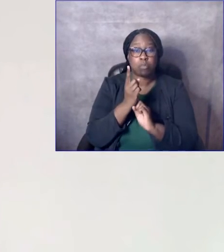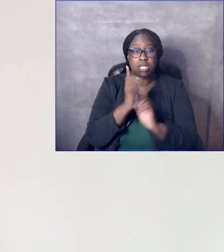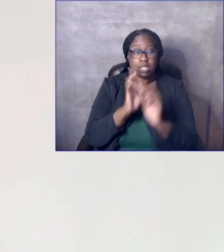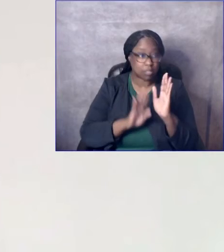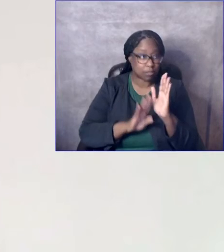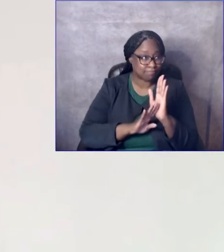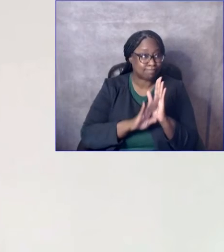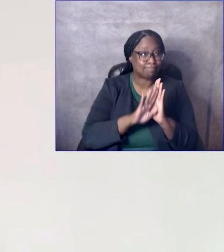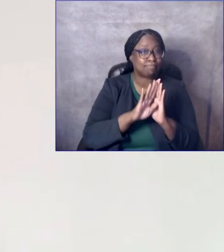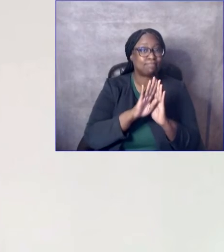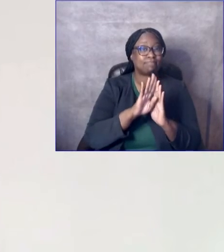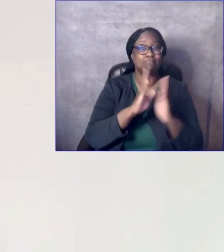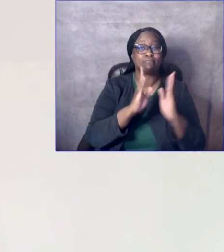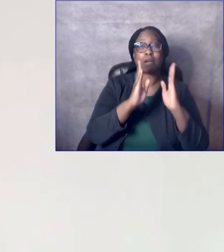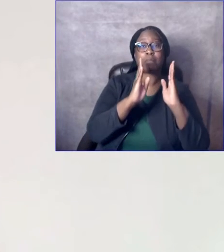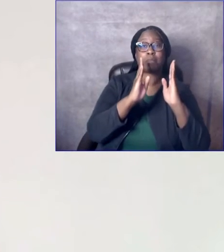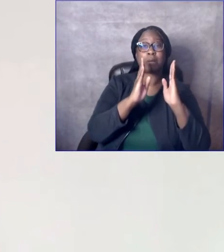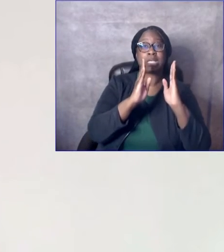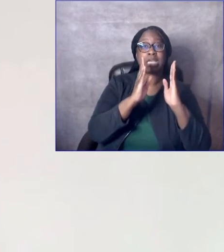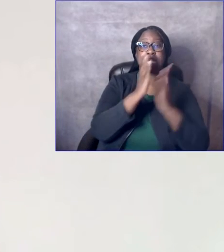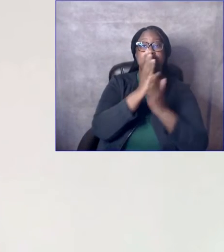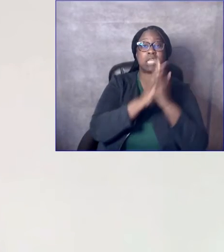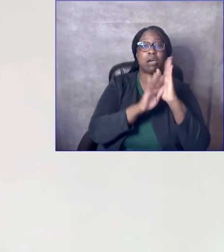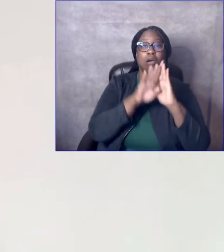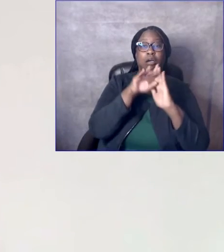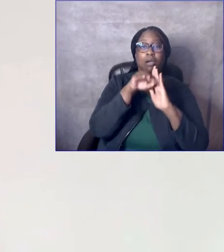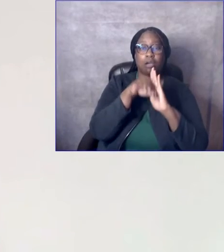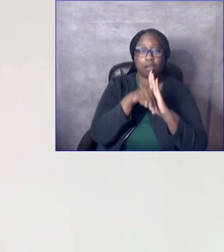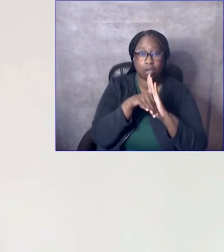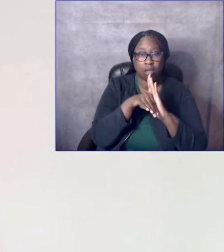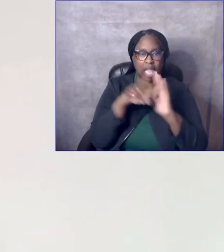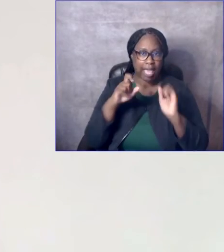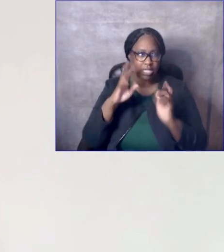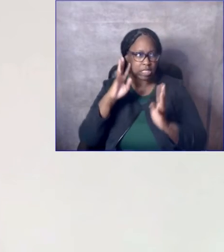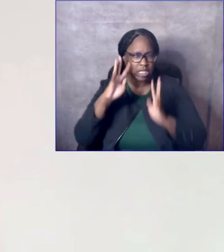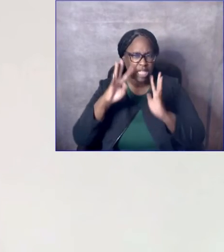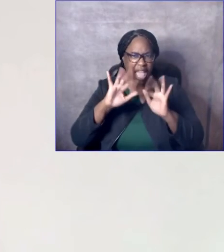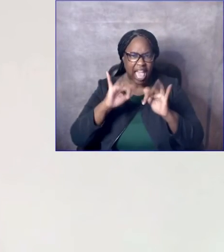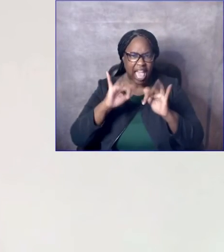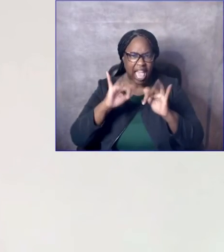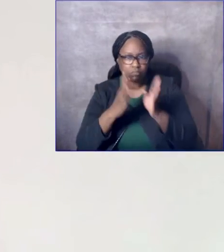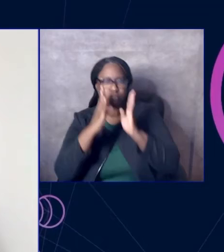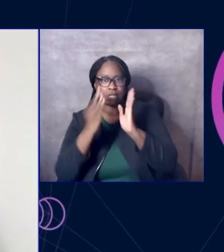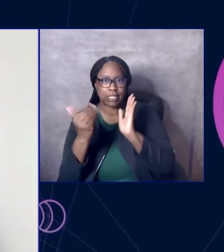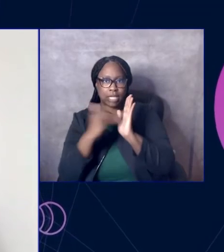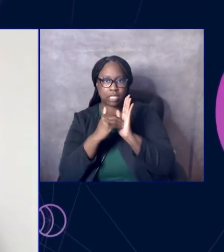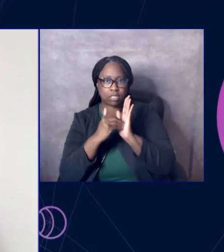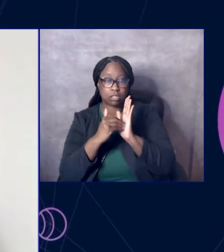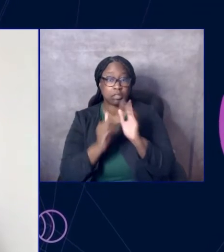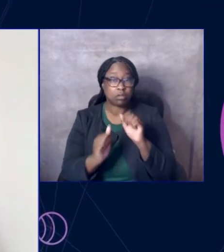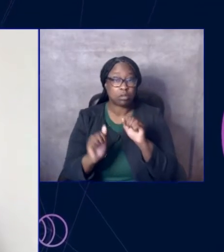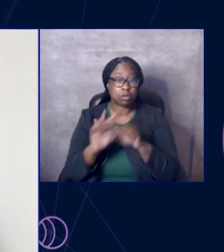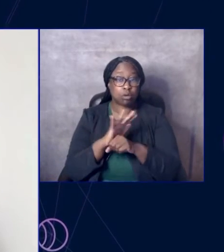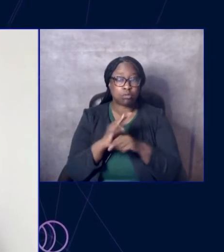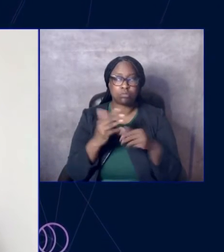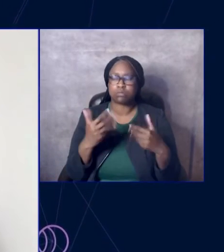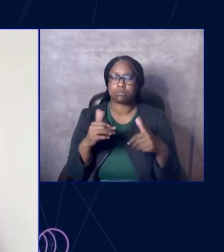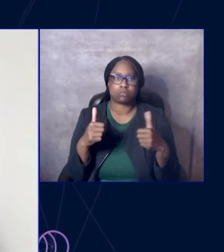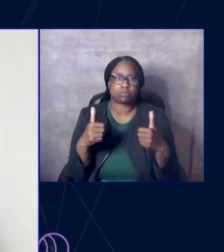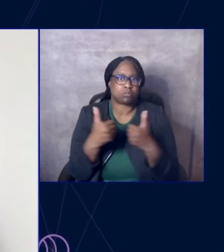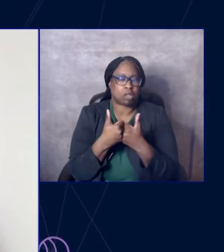that the attention was coming back to us. I mean, obviously, COVID was a huge challenge and what was happening in our country at the